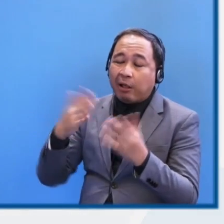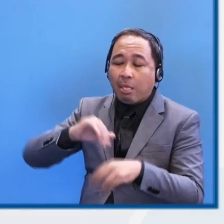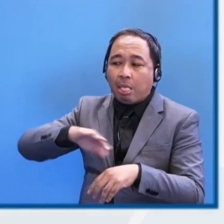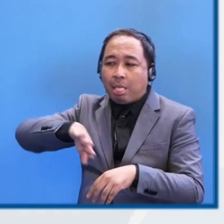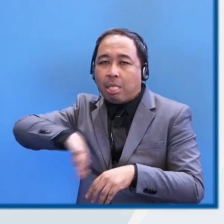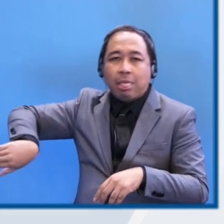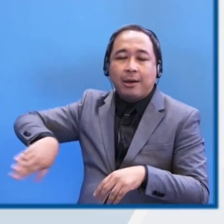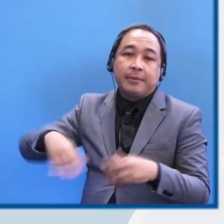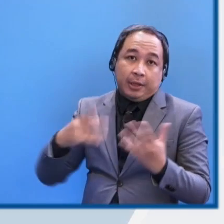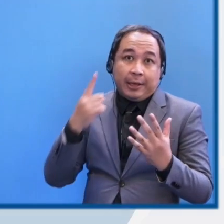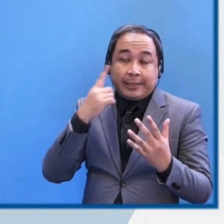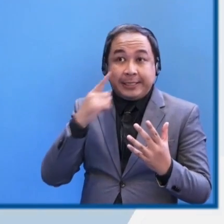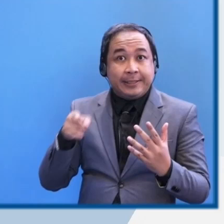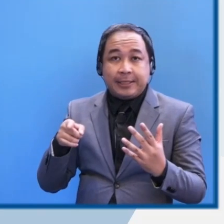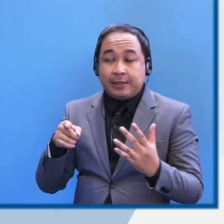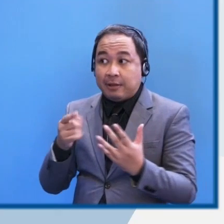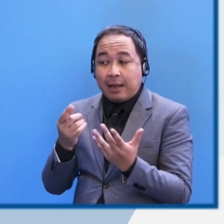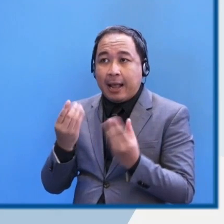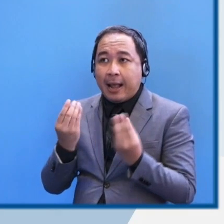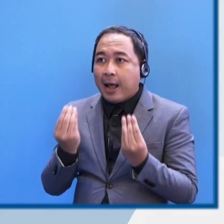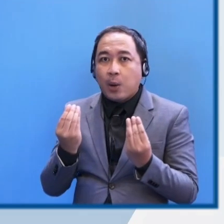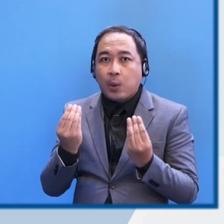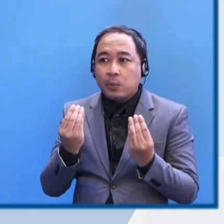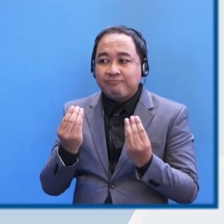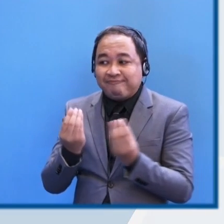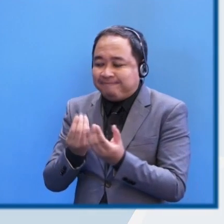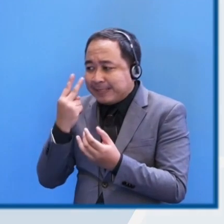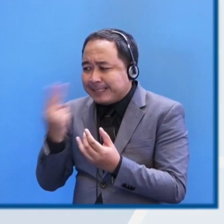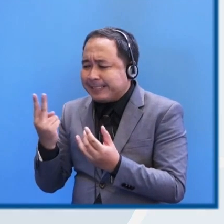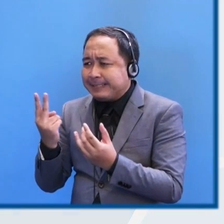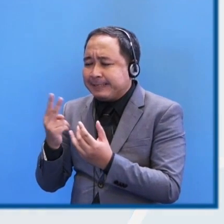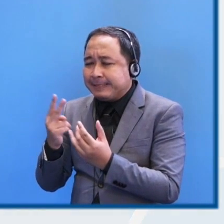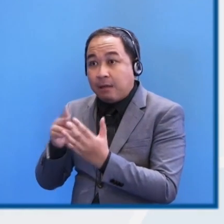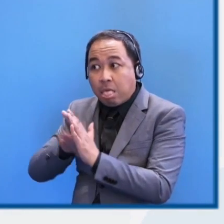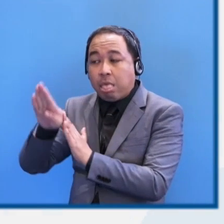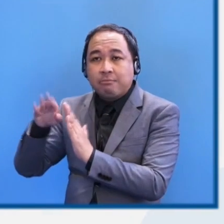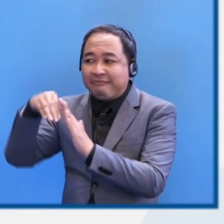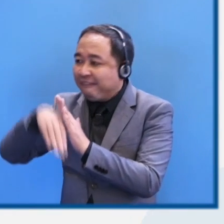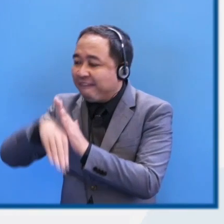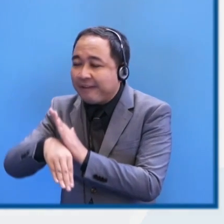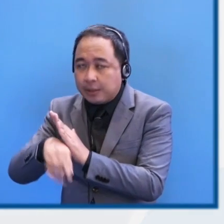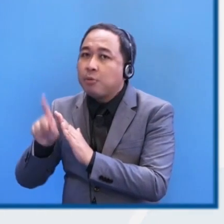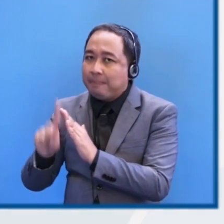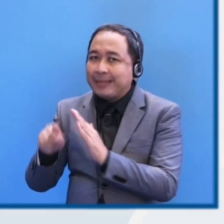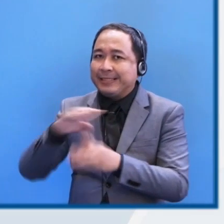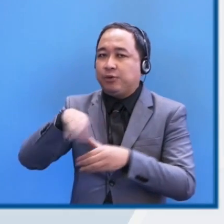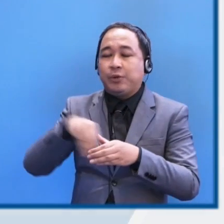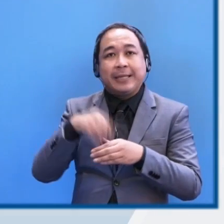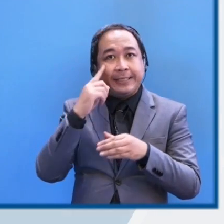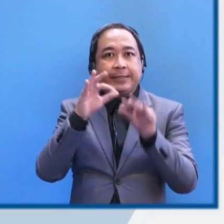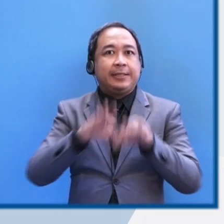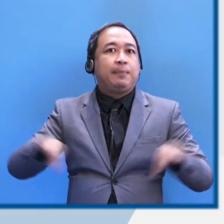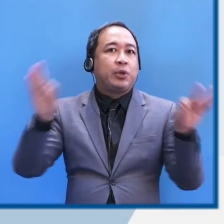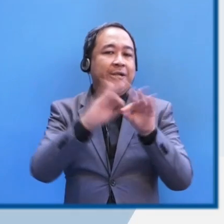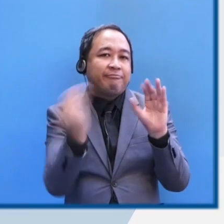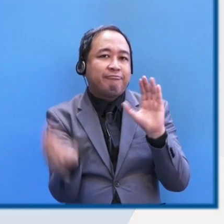that the risk was not informing developments in their area, I think is very, very instructive to us. So we'll be